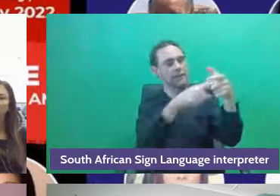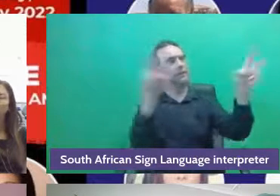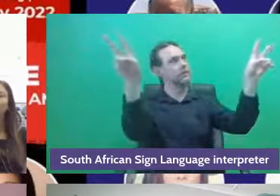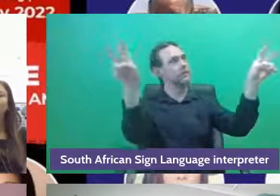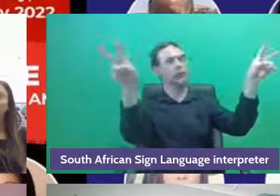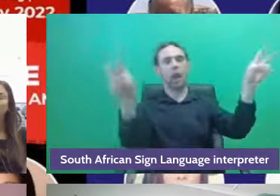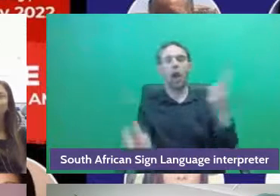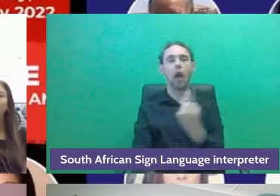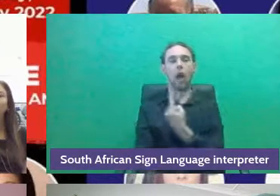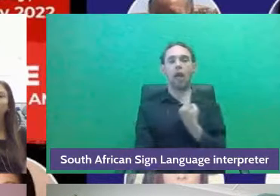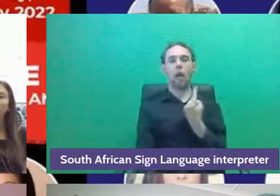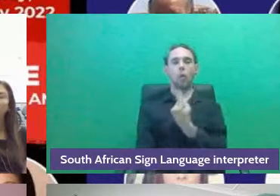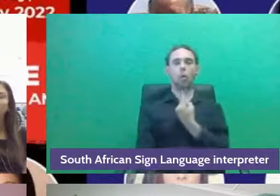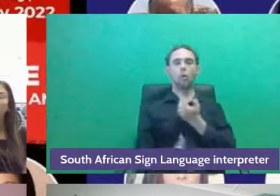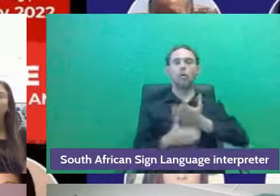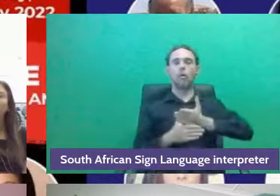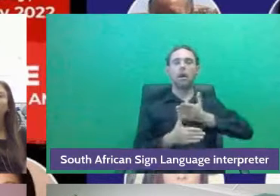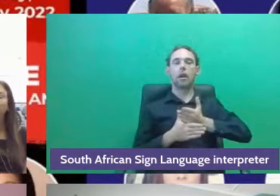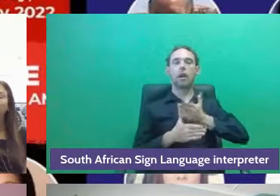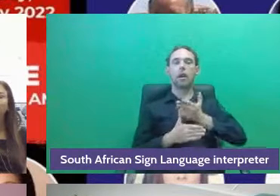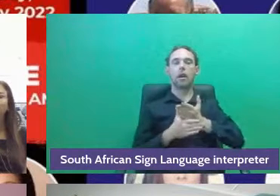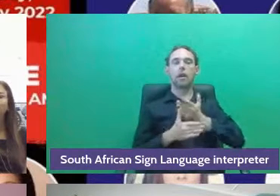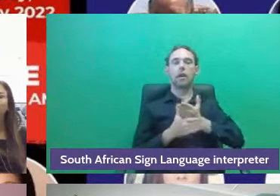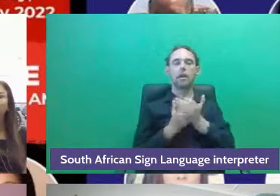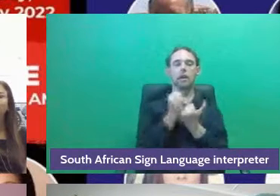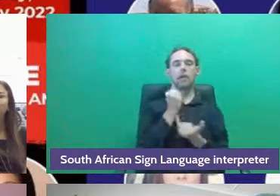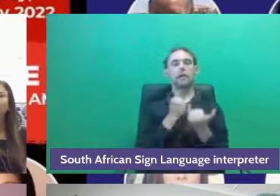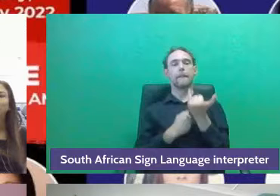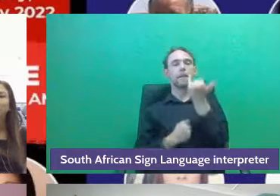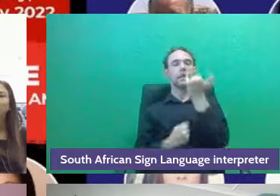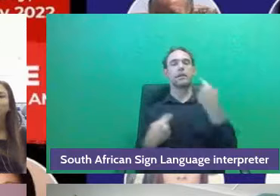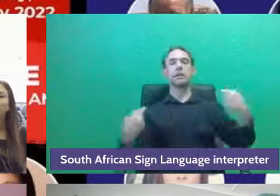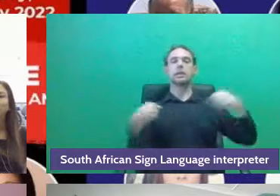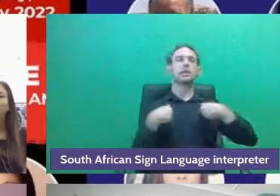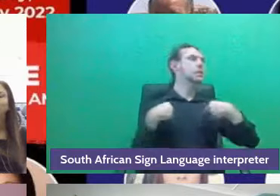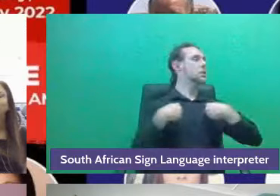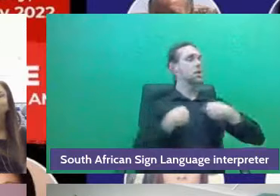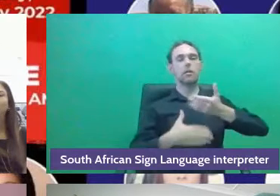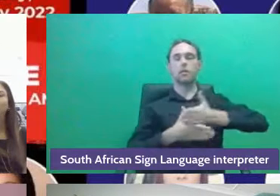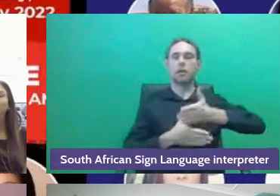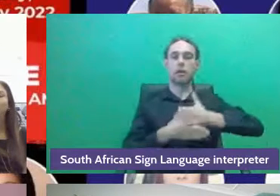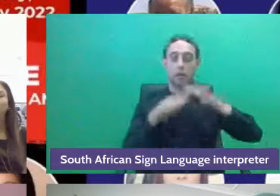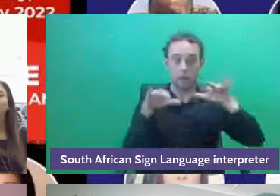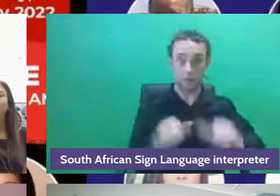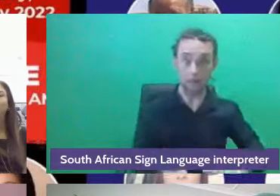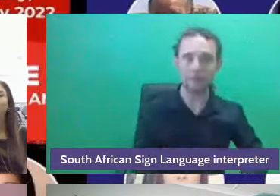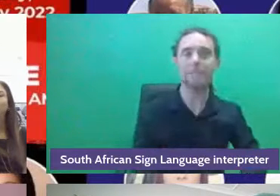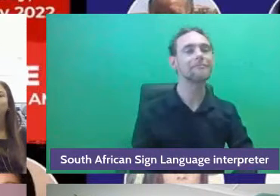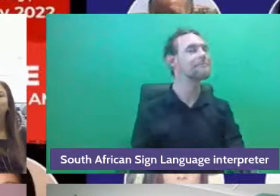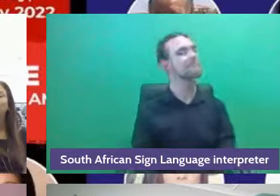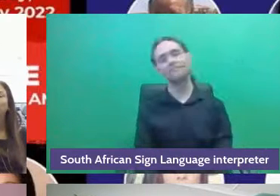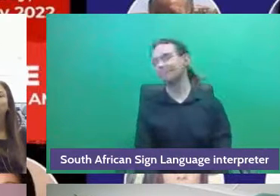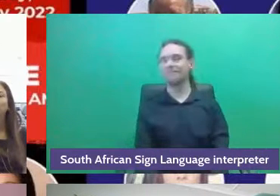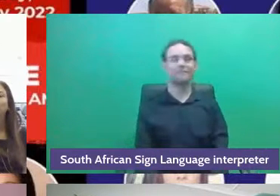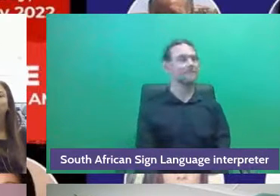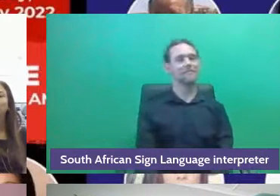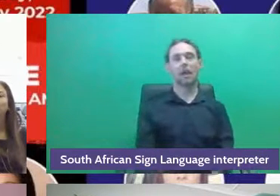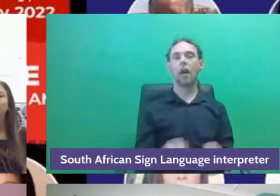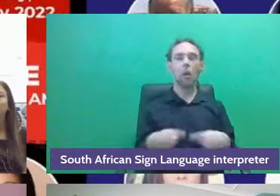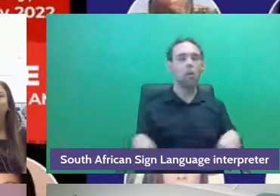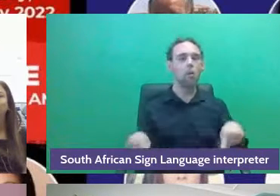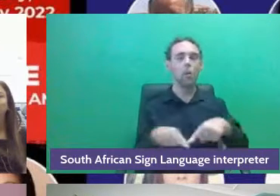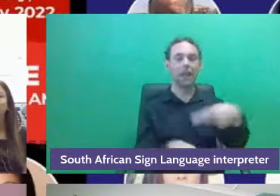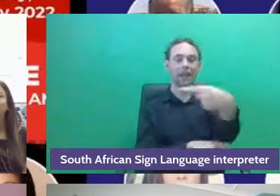alone. This is a very big challenge that we have, and we cannot fight this pandemic on our own in our